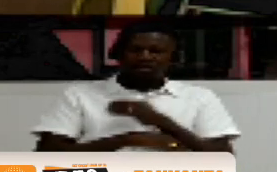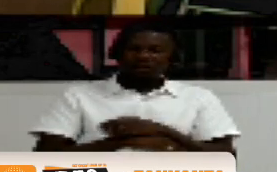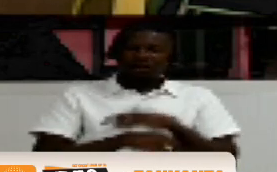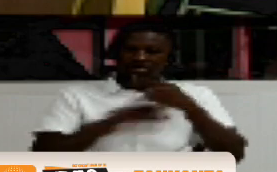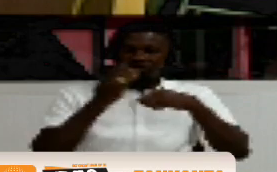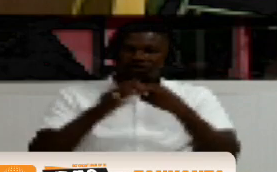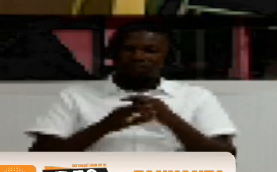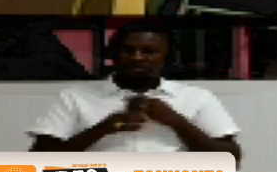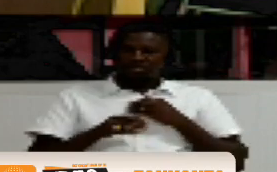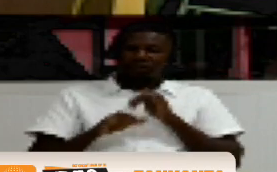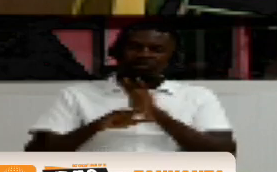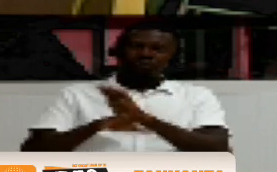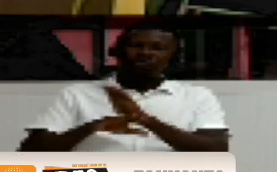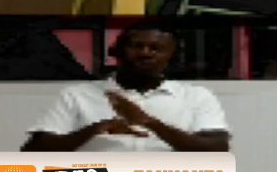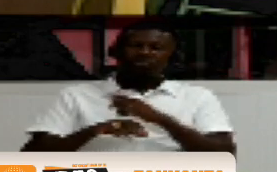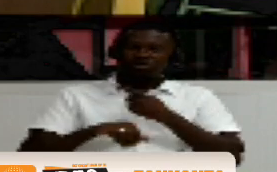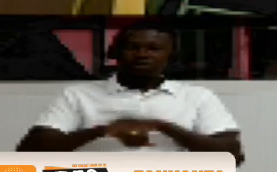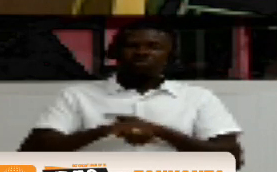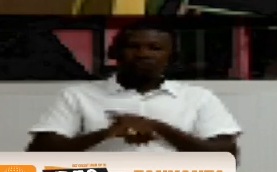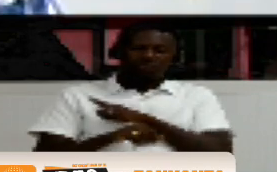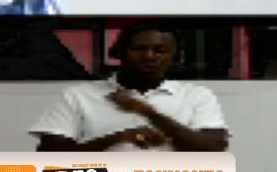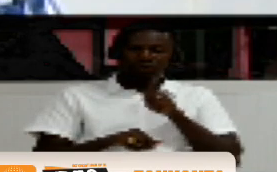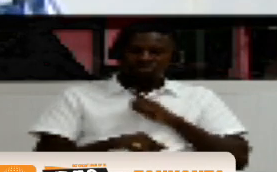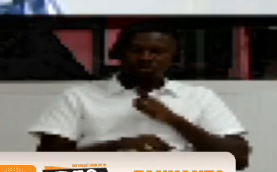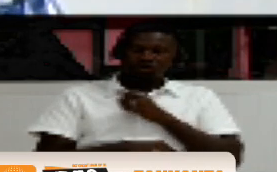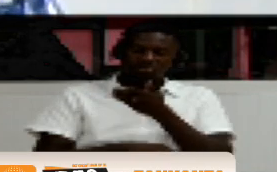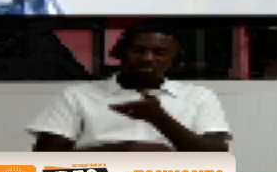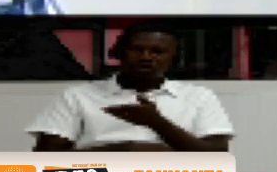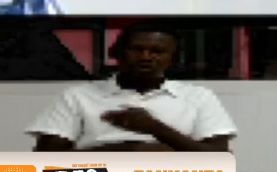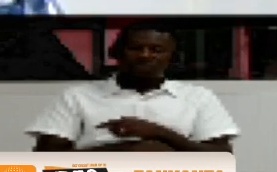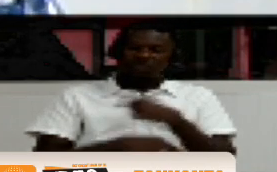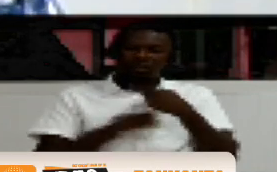After that, he spent some time with us. Then